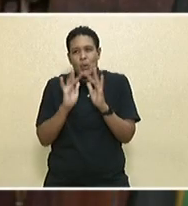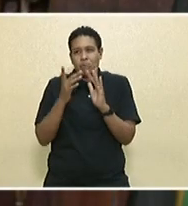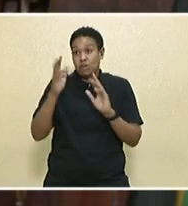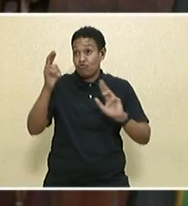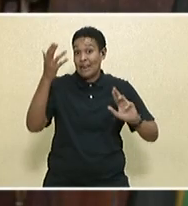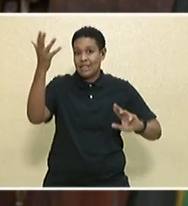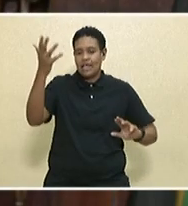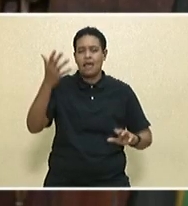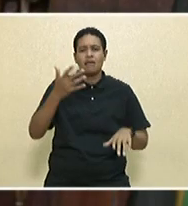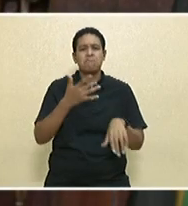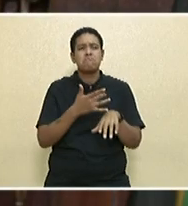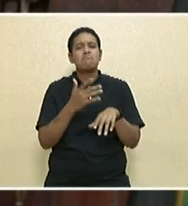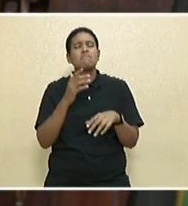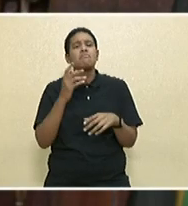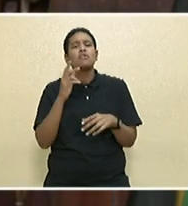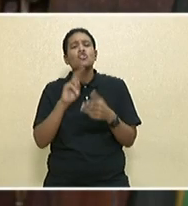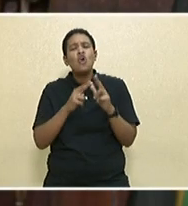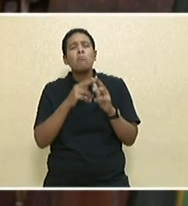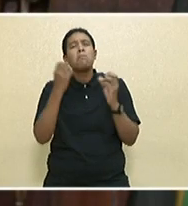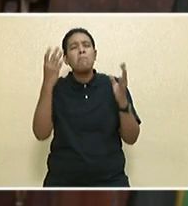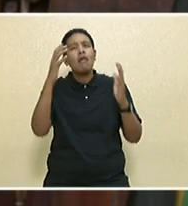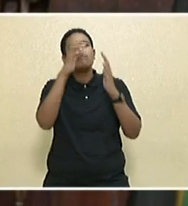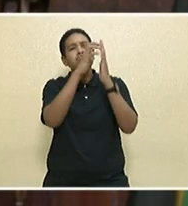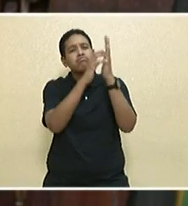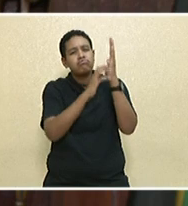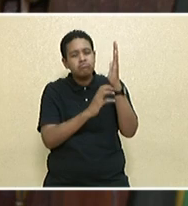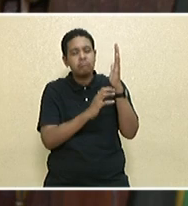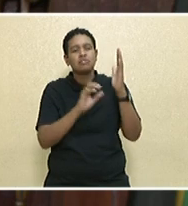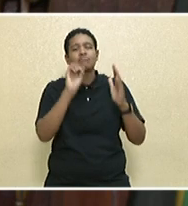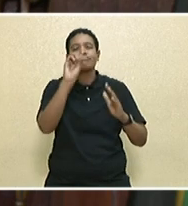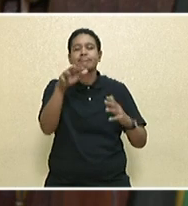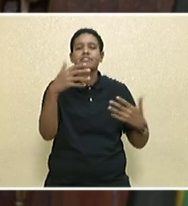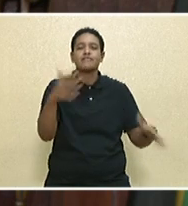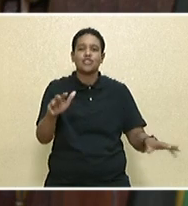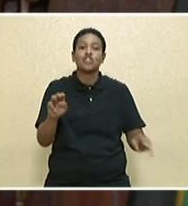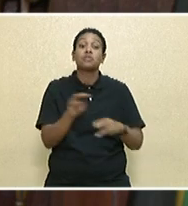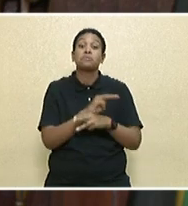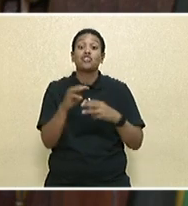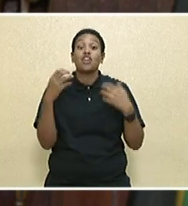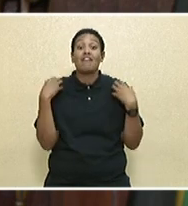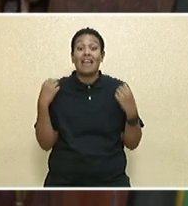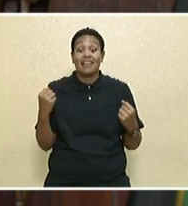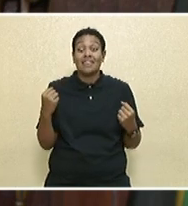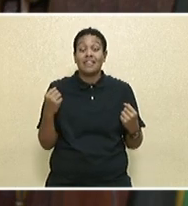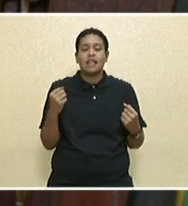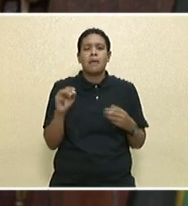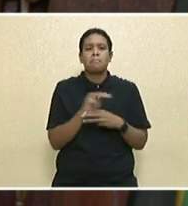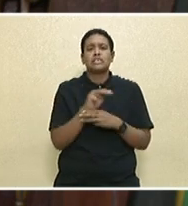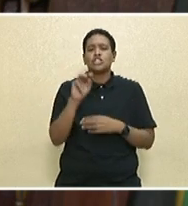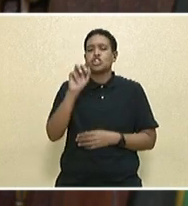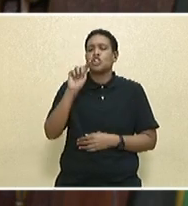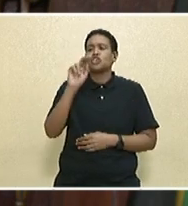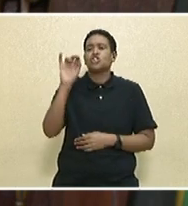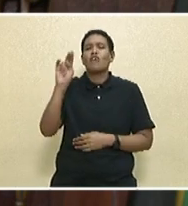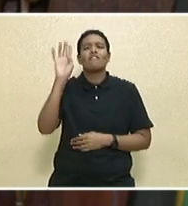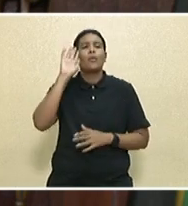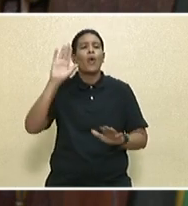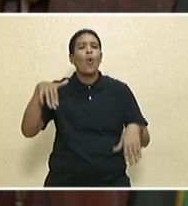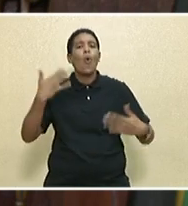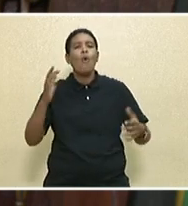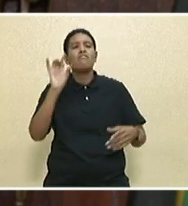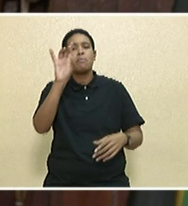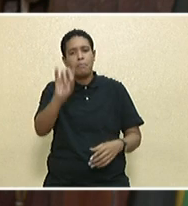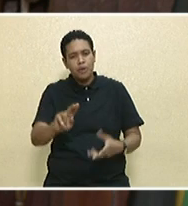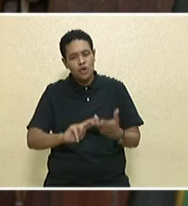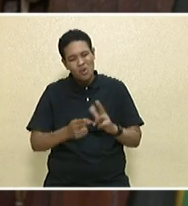by the Ministry of Health, and Minister Tufton, I'm certain, will give you those numbers shortly. But I